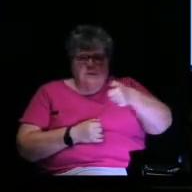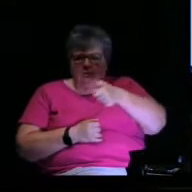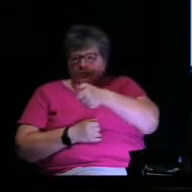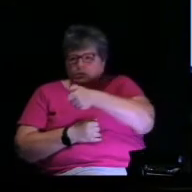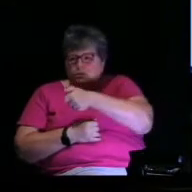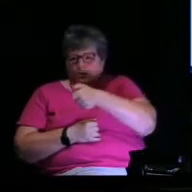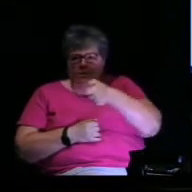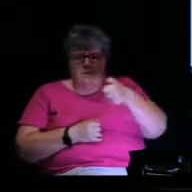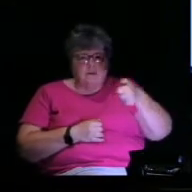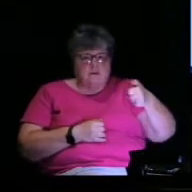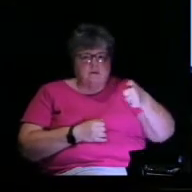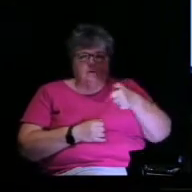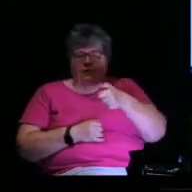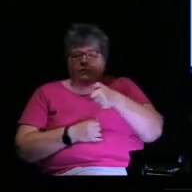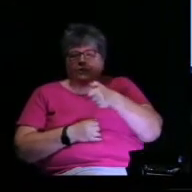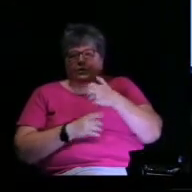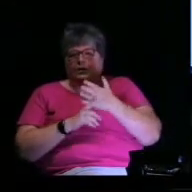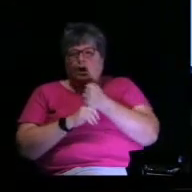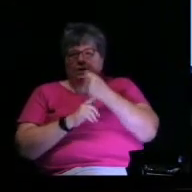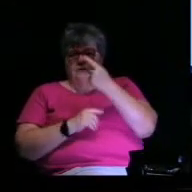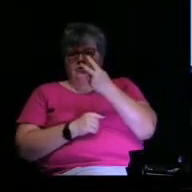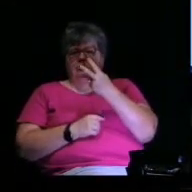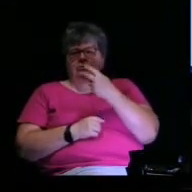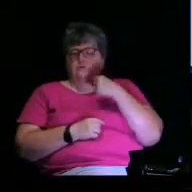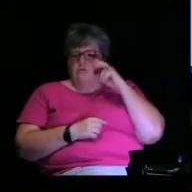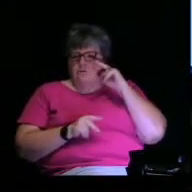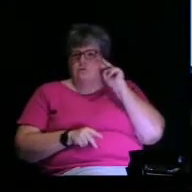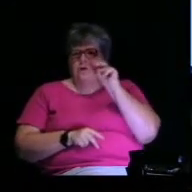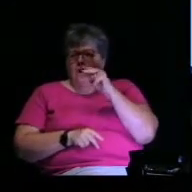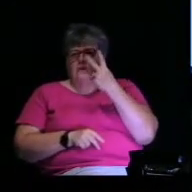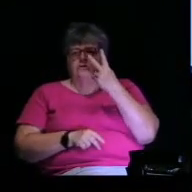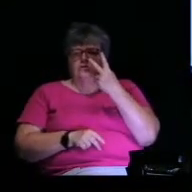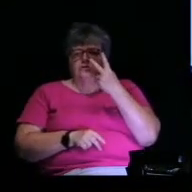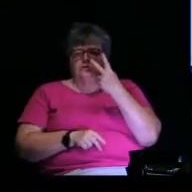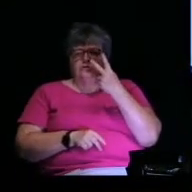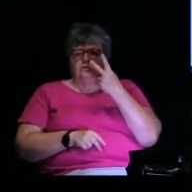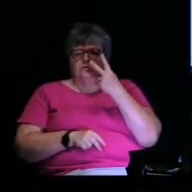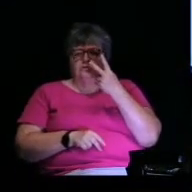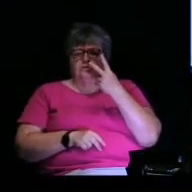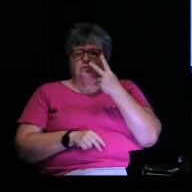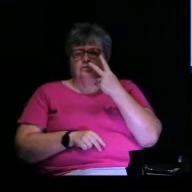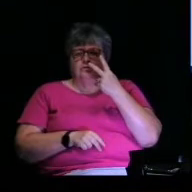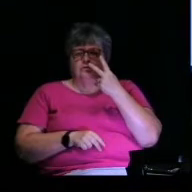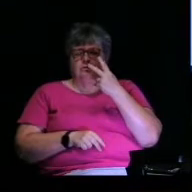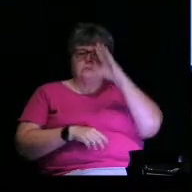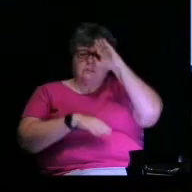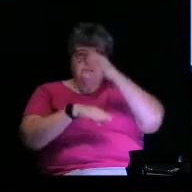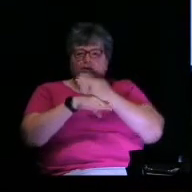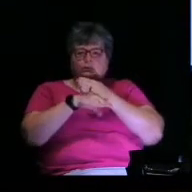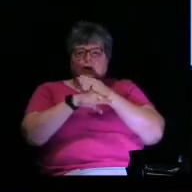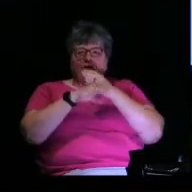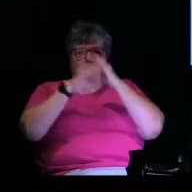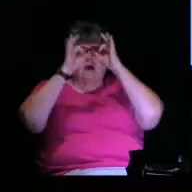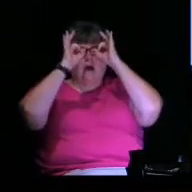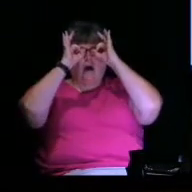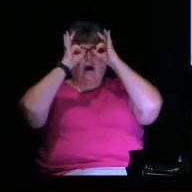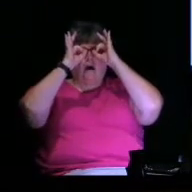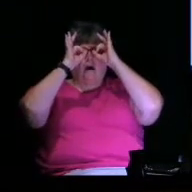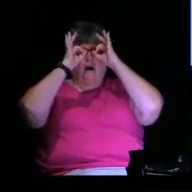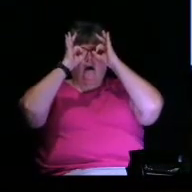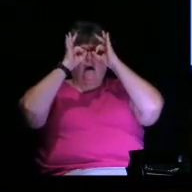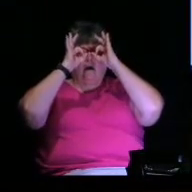water. And they caught two shimmering. It was the sun, his eyes. And they get to him, and he was exhausted. And they pulled